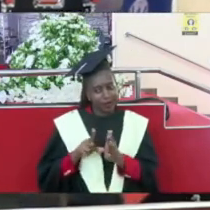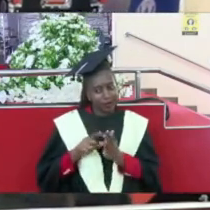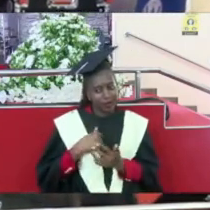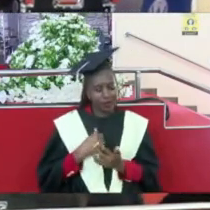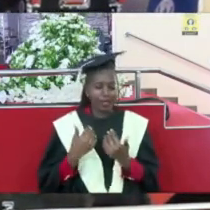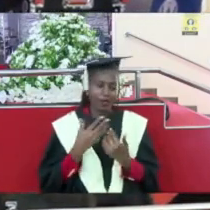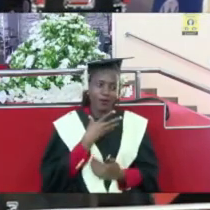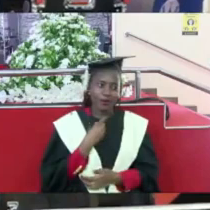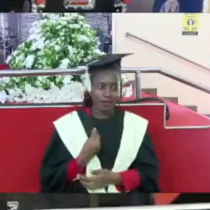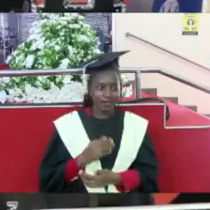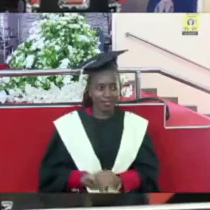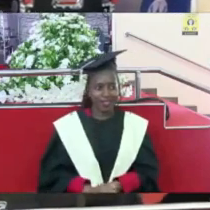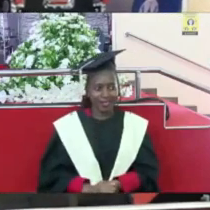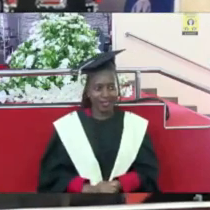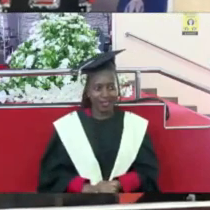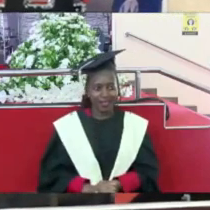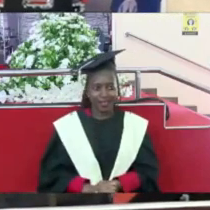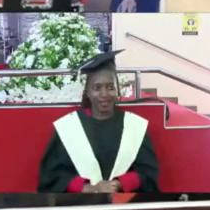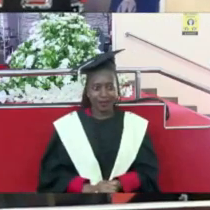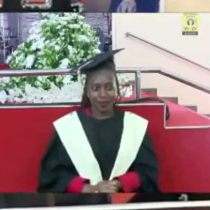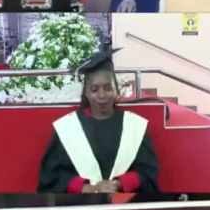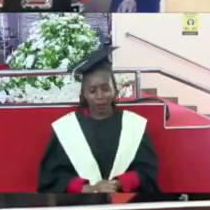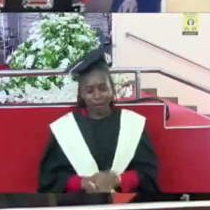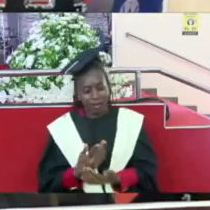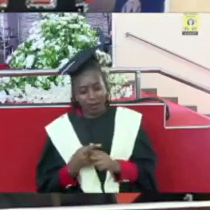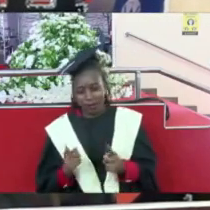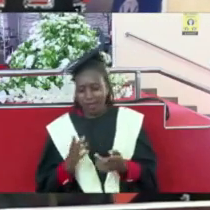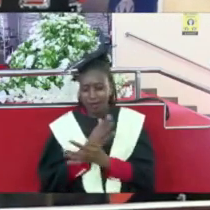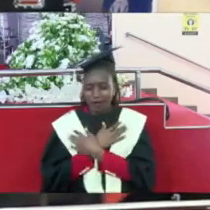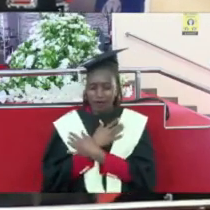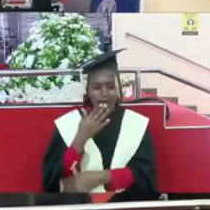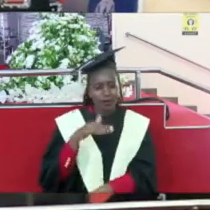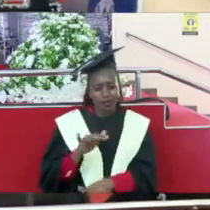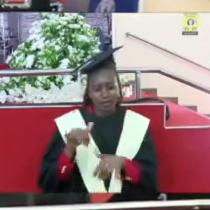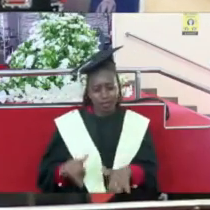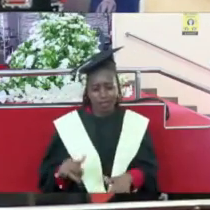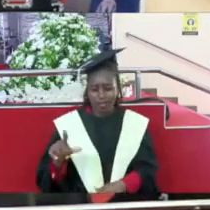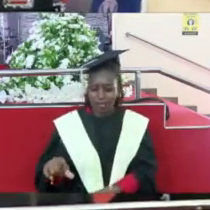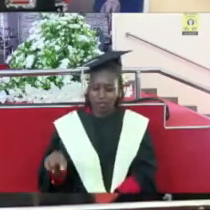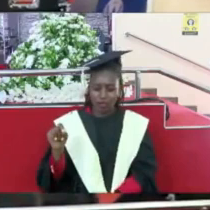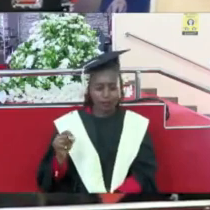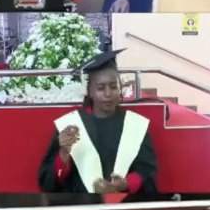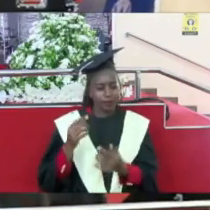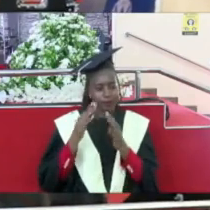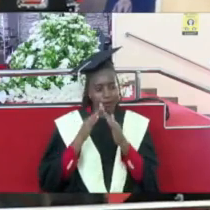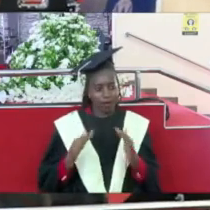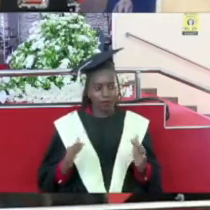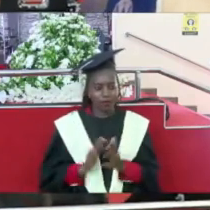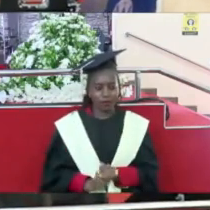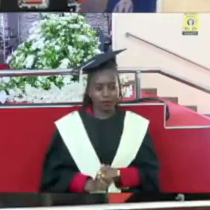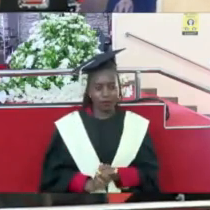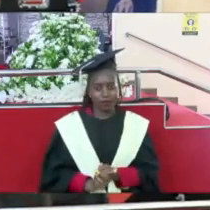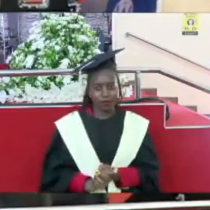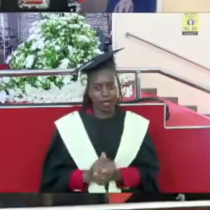there? Na Solomon haishi nyumba ya 120. And Solomon is not. Are you getting the point? Lakini kuna watu ninawazungumzia hapa. You